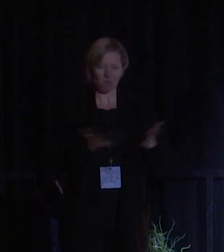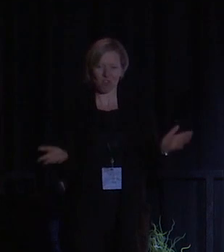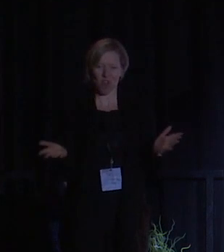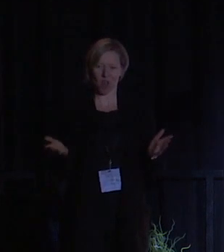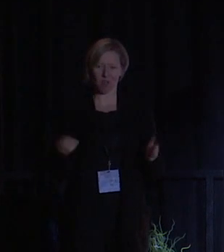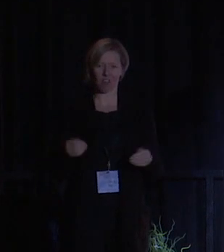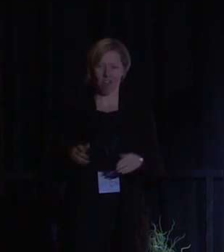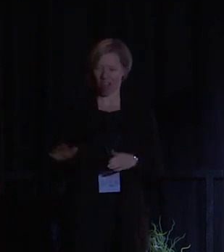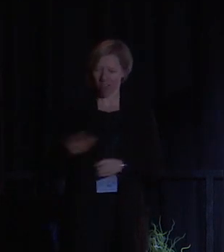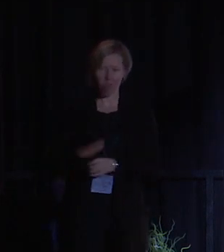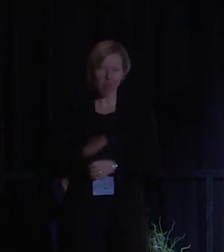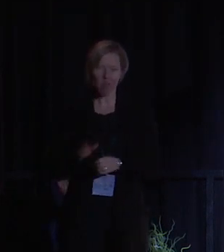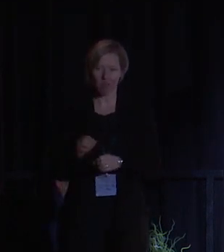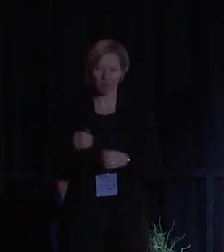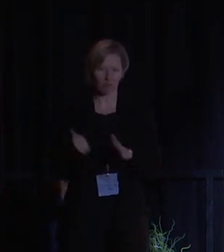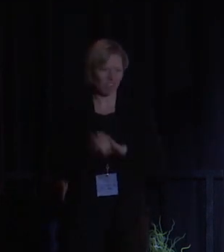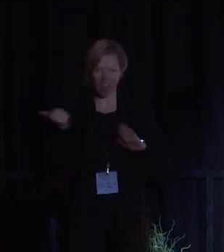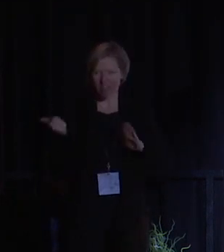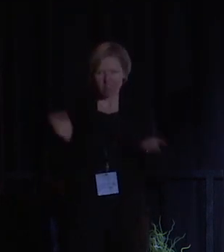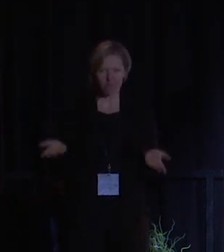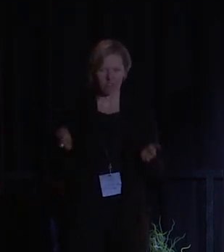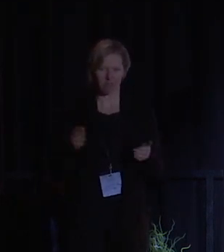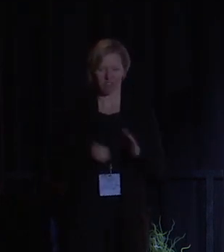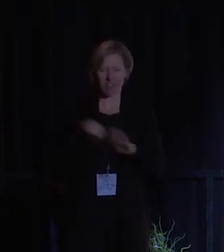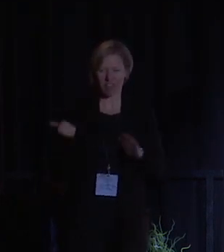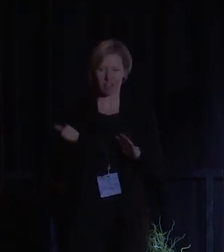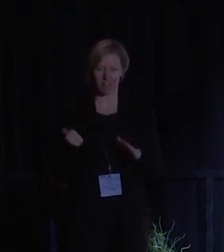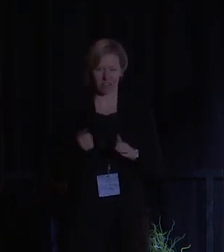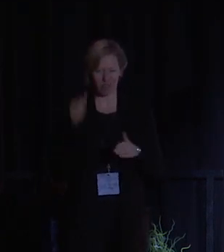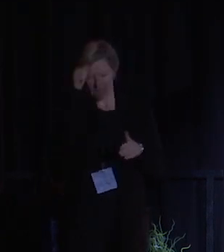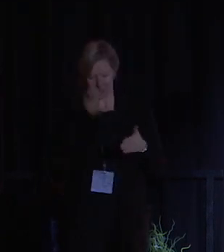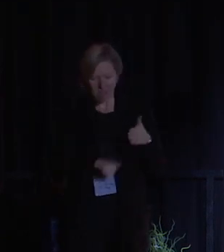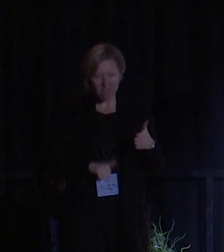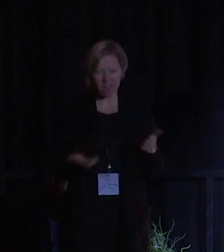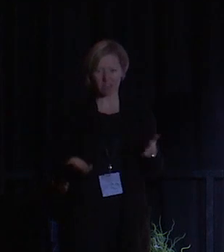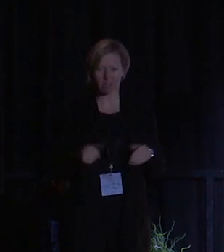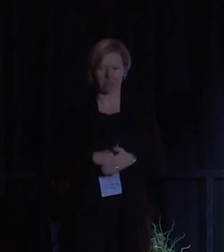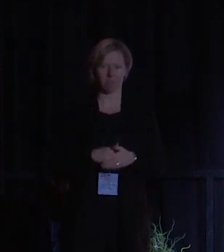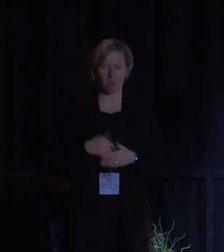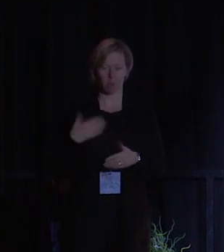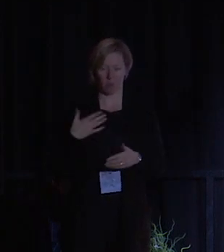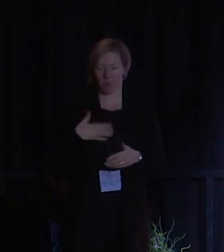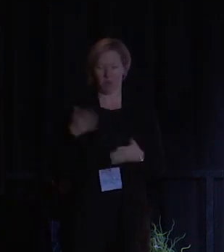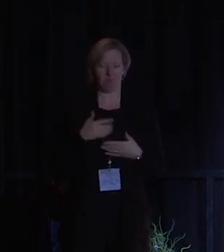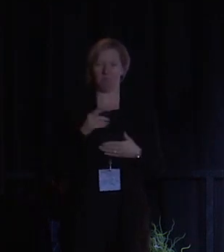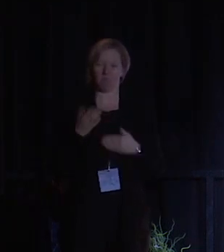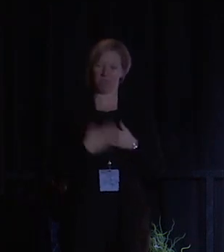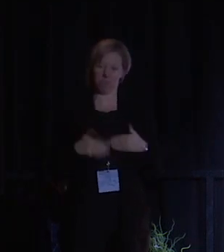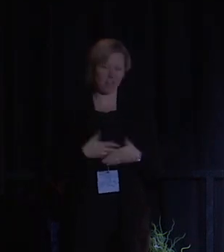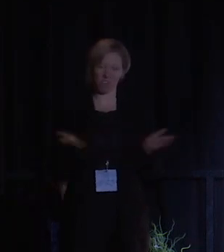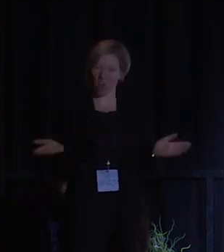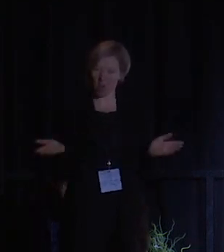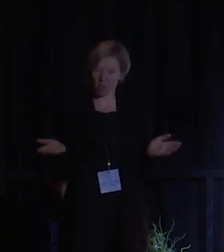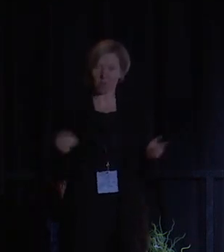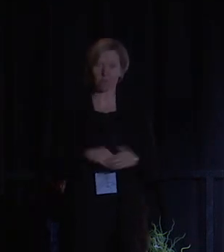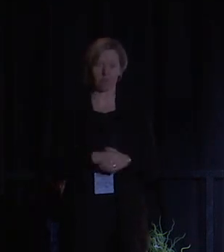of local talent, all the different creative skills and experiences in the area that we don't personally feel have ever really kind of seen the light